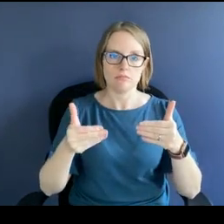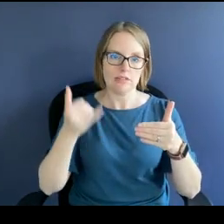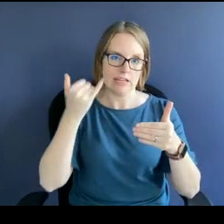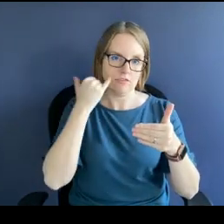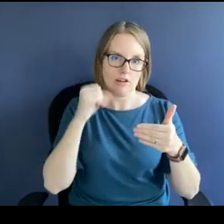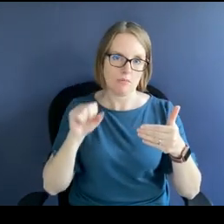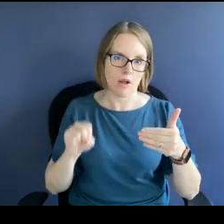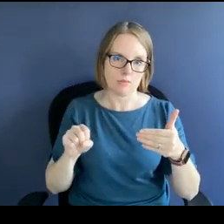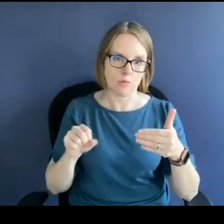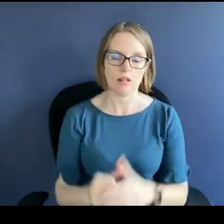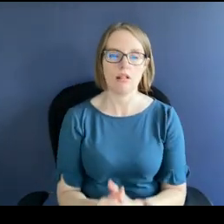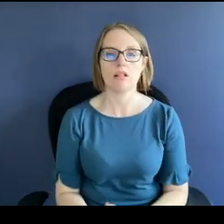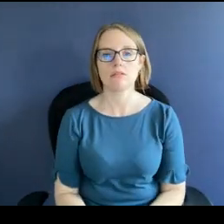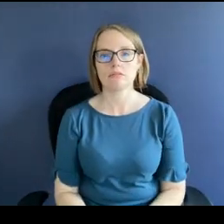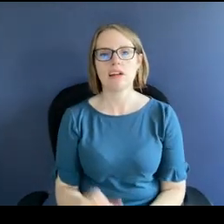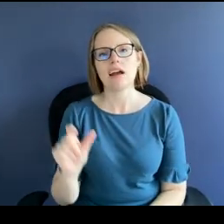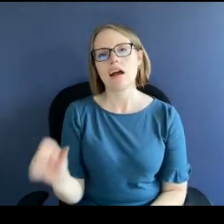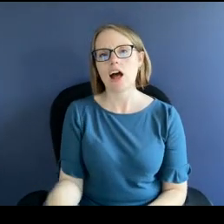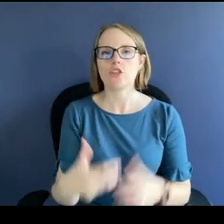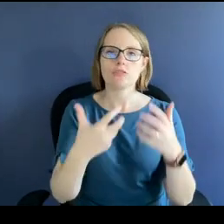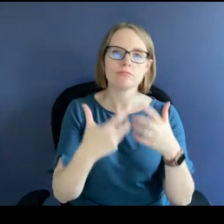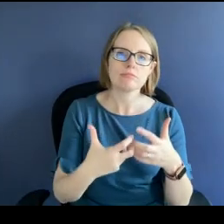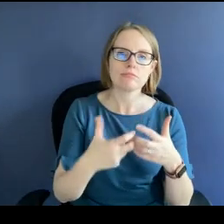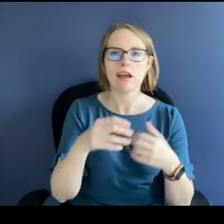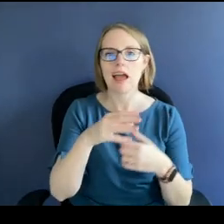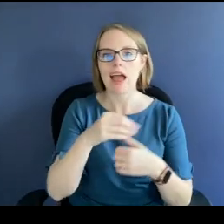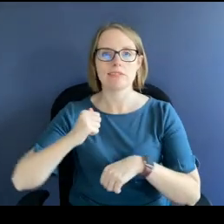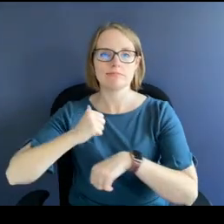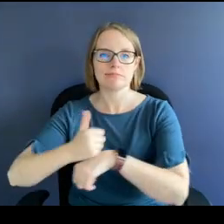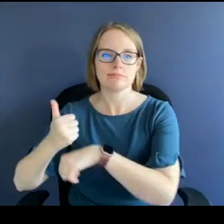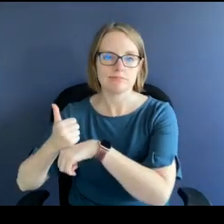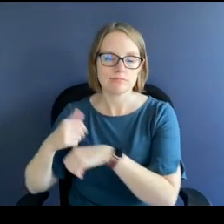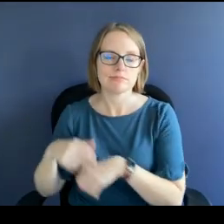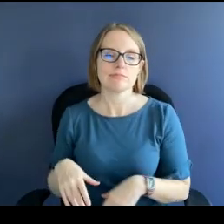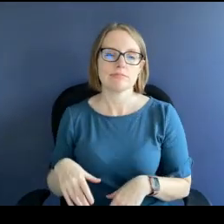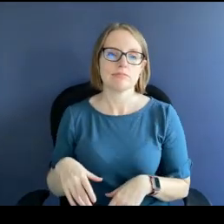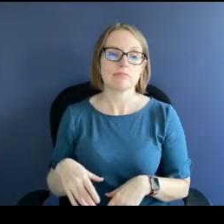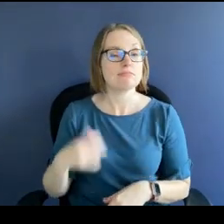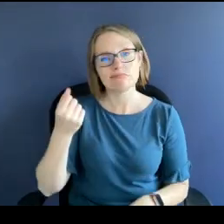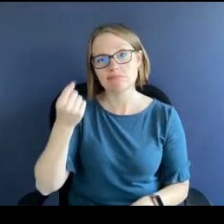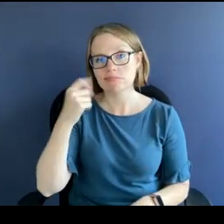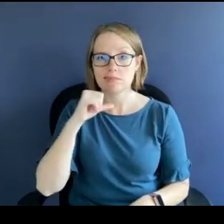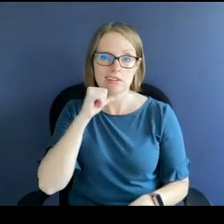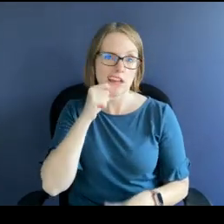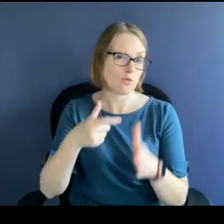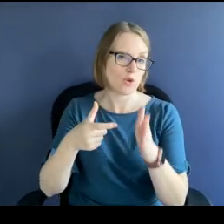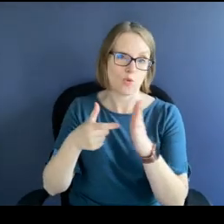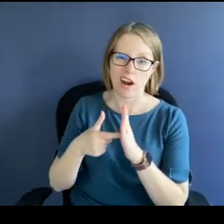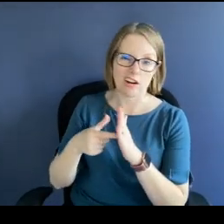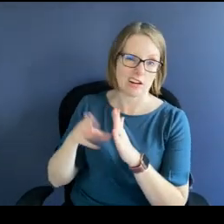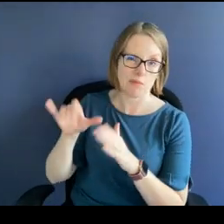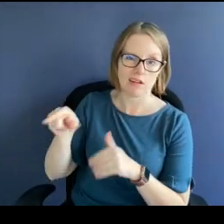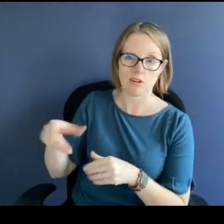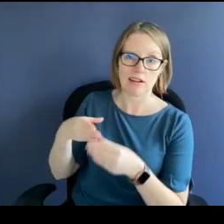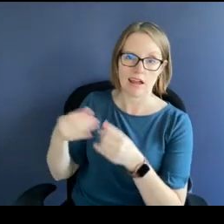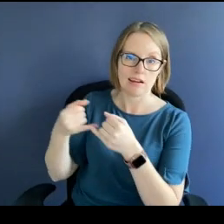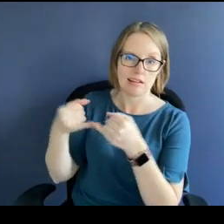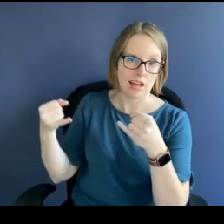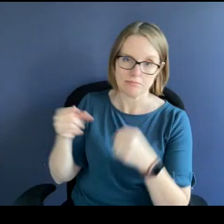Other appliances and fixtures. While not required by the guidelines,